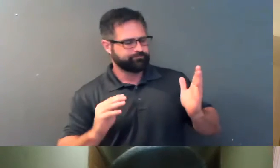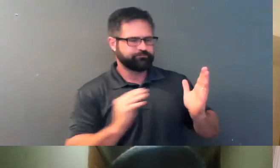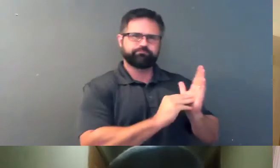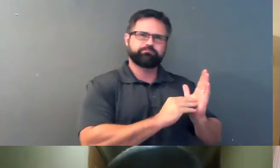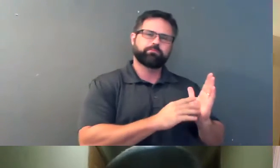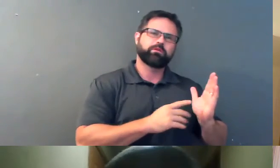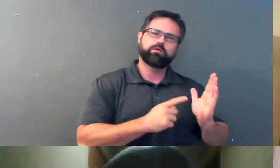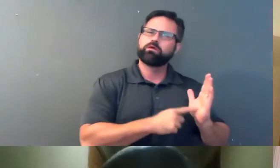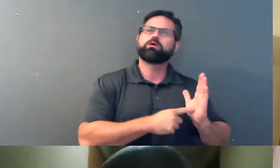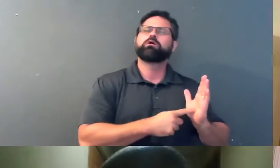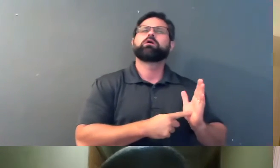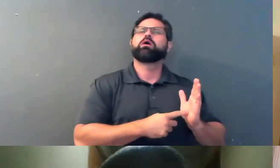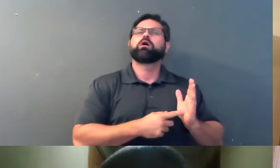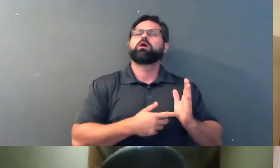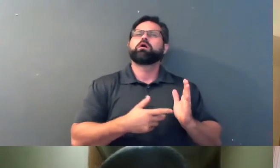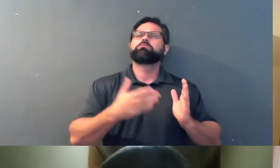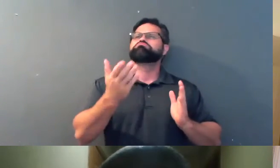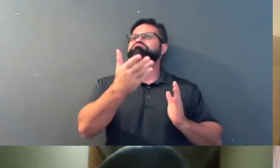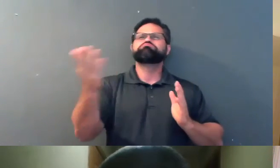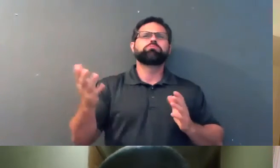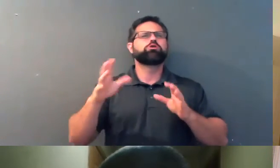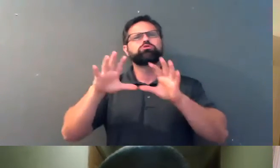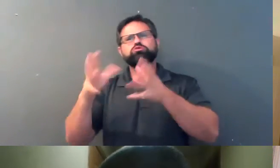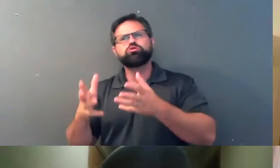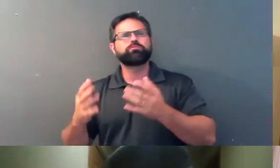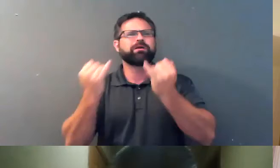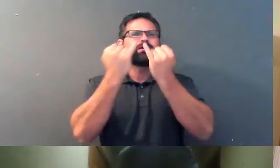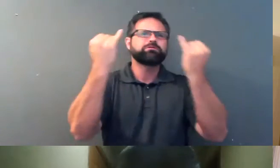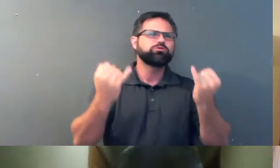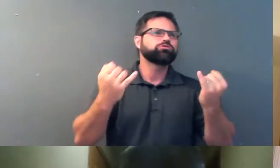organizations should do and governments should do in order to ensure that the